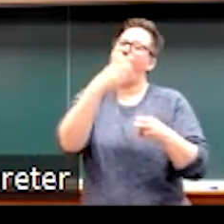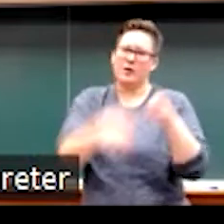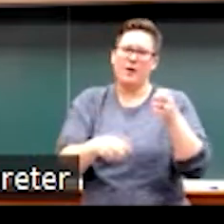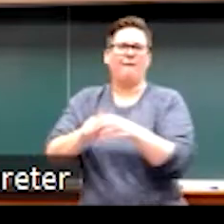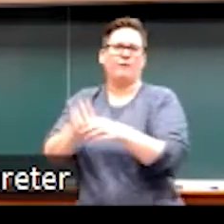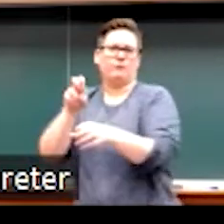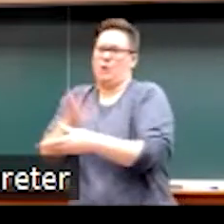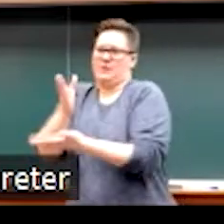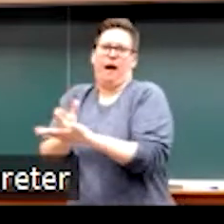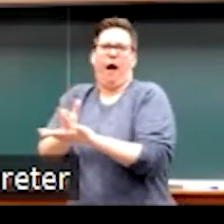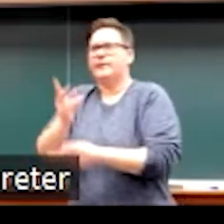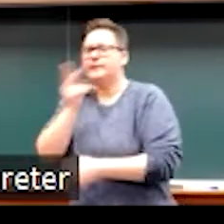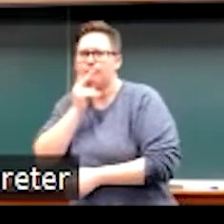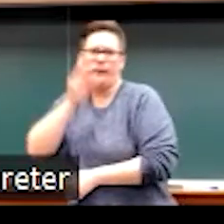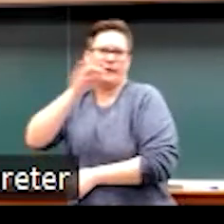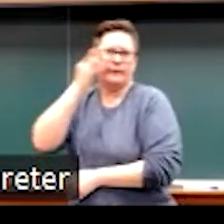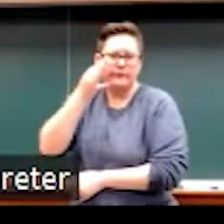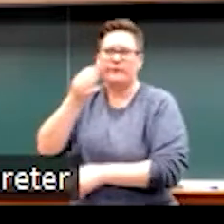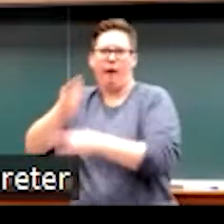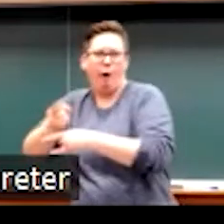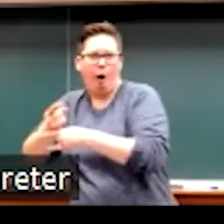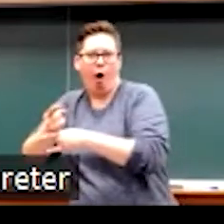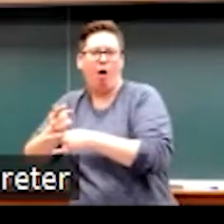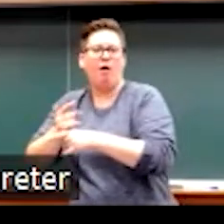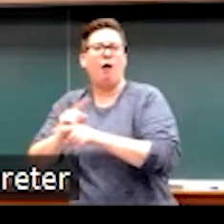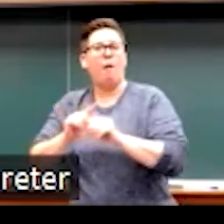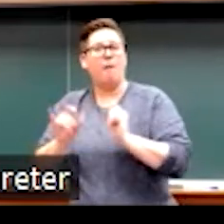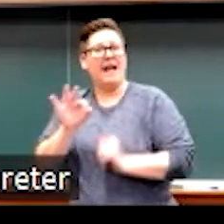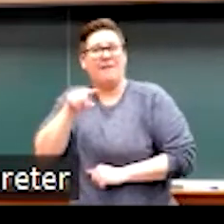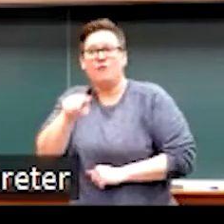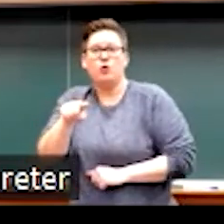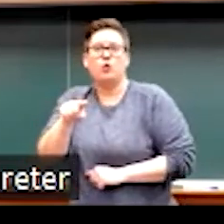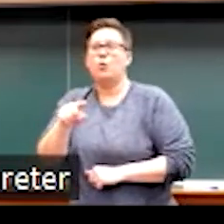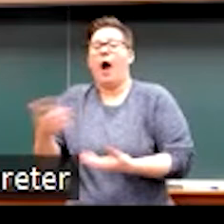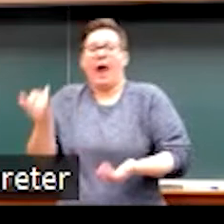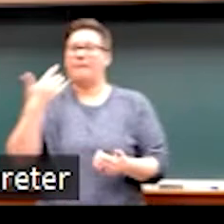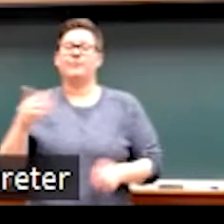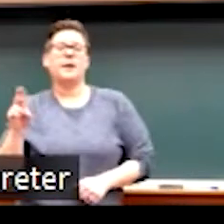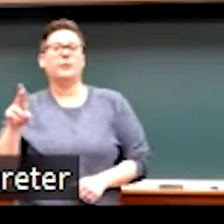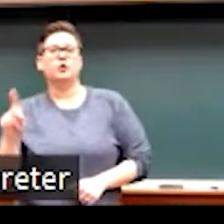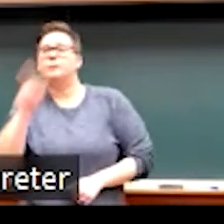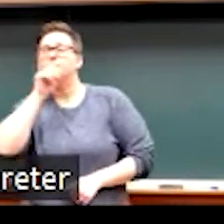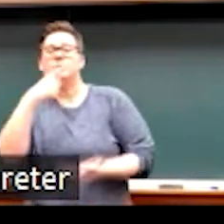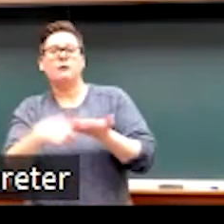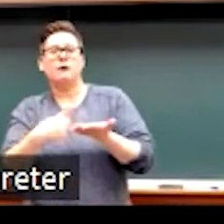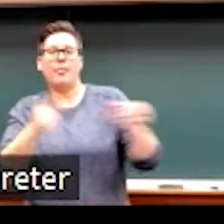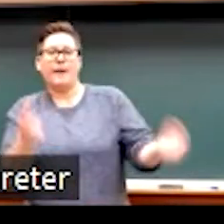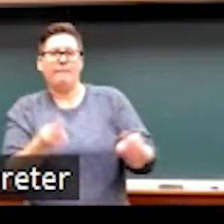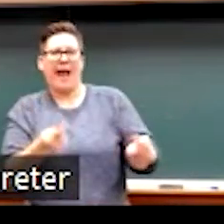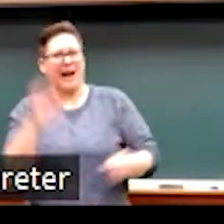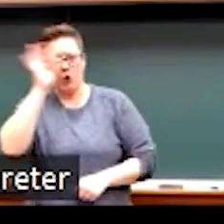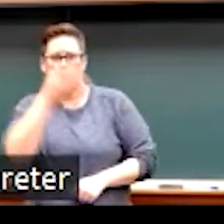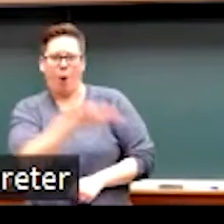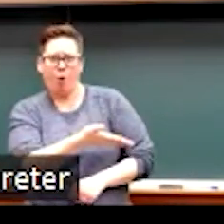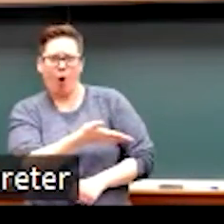quitting substances than people that don't. But you wouldn't know that if you were in substance use treatment and never asked about pain, right? And then if